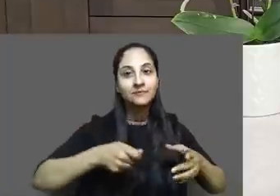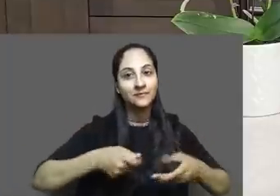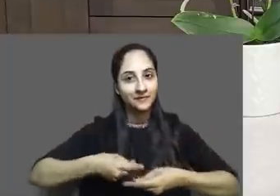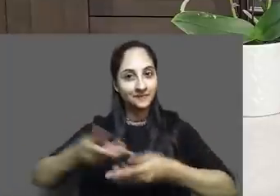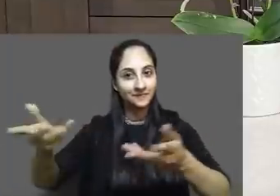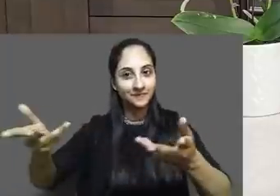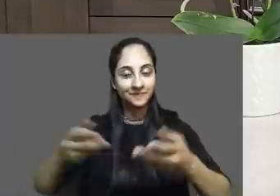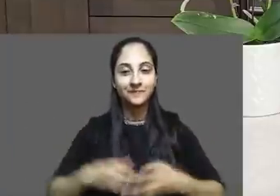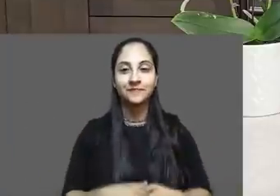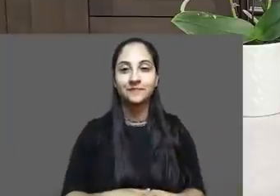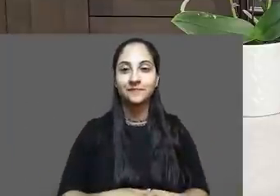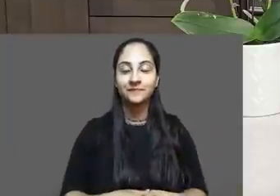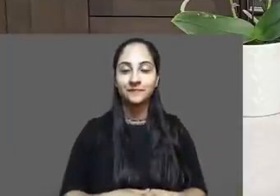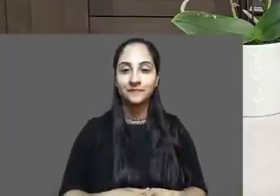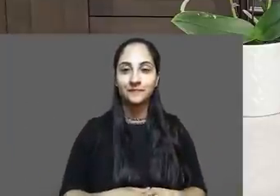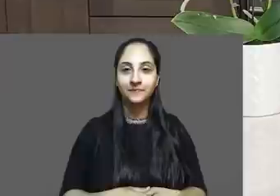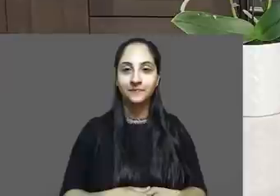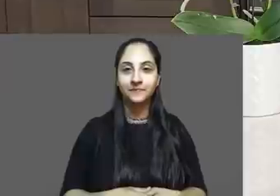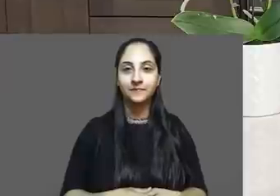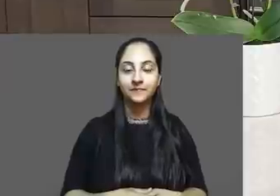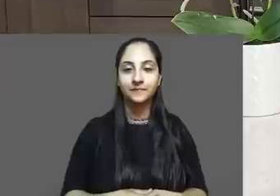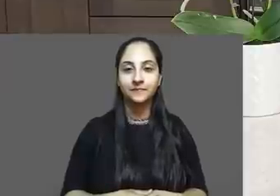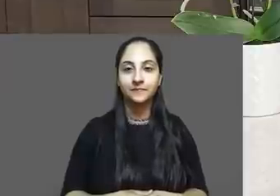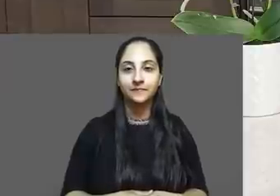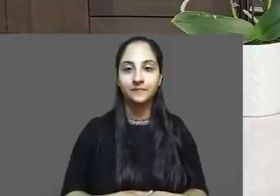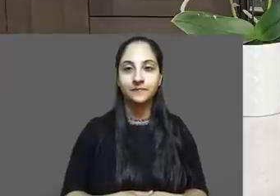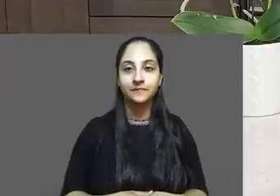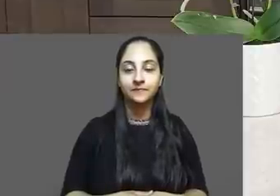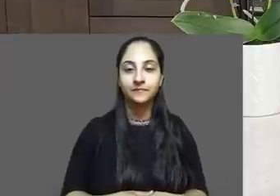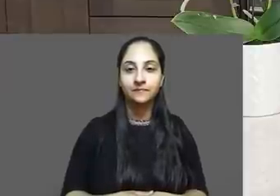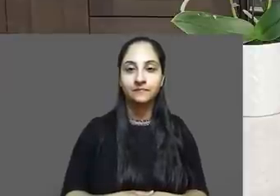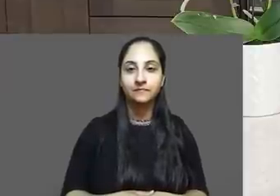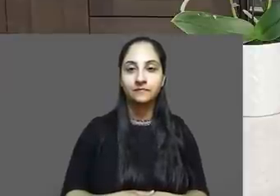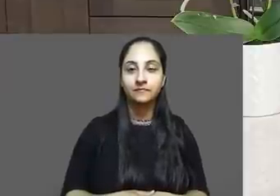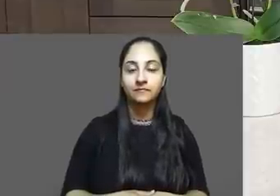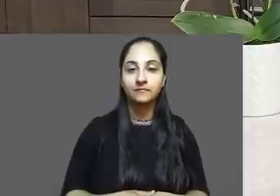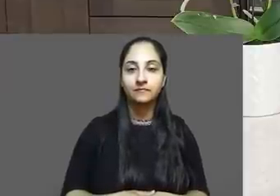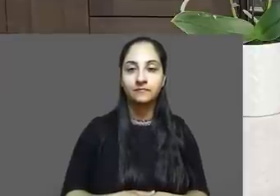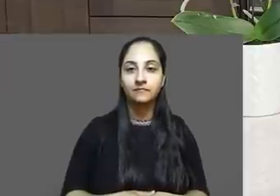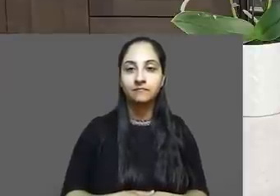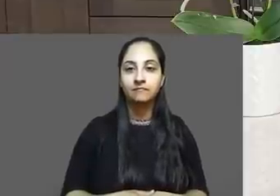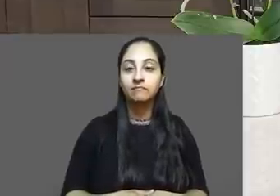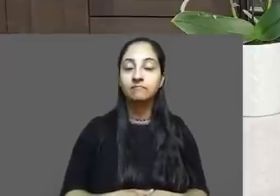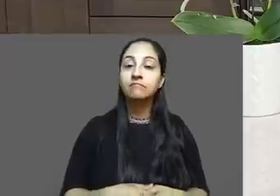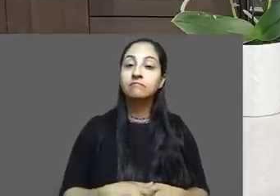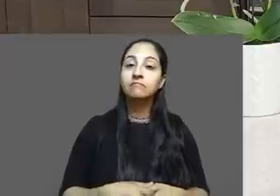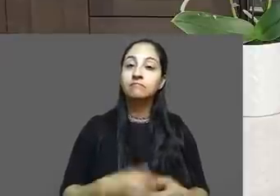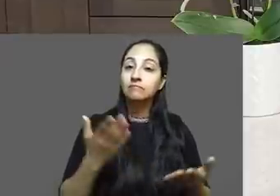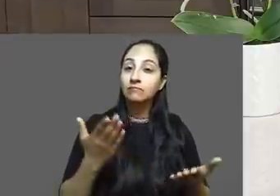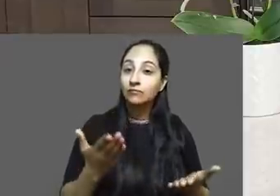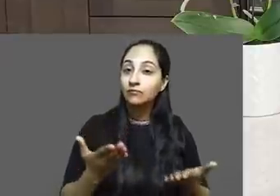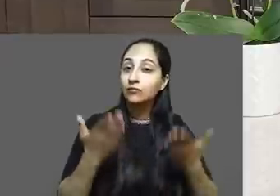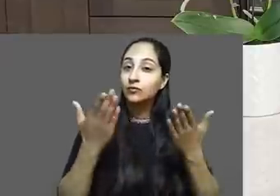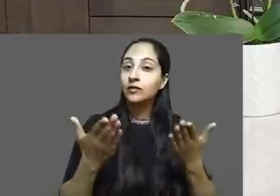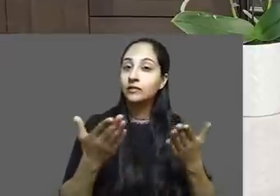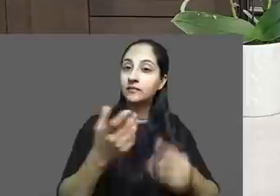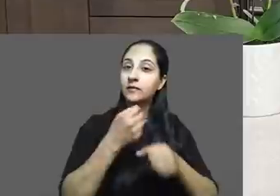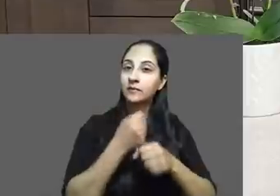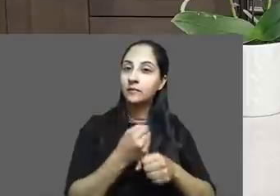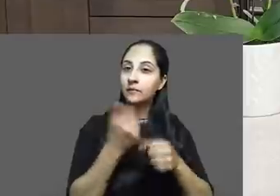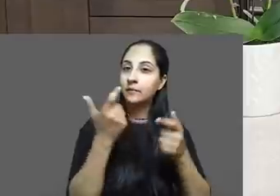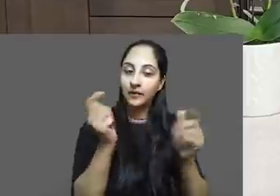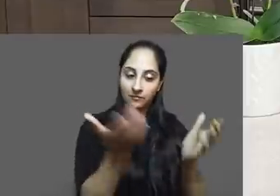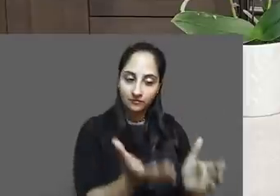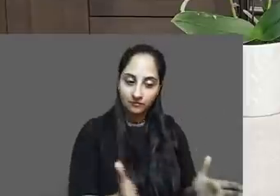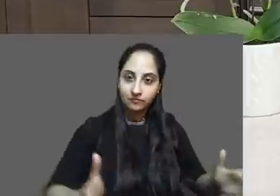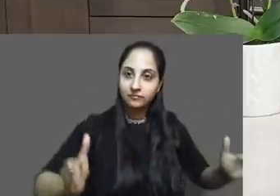served. Normally, if you have a lot of family and friends gathering, then you can maybe put them first in a bigger jar